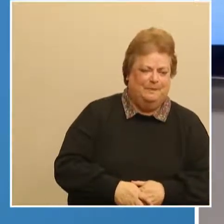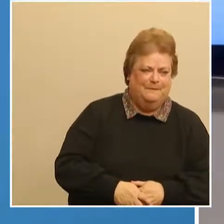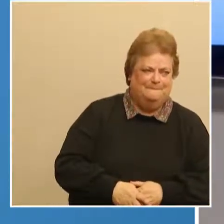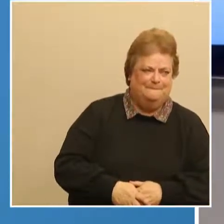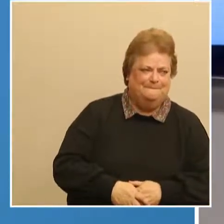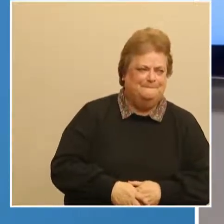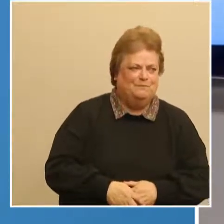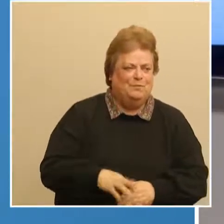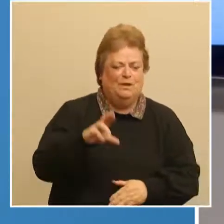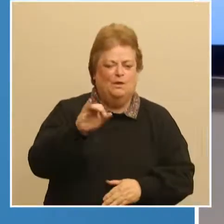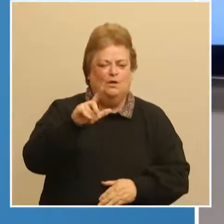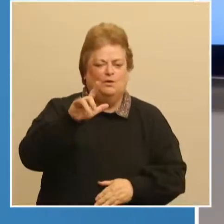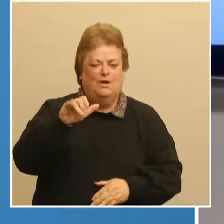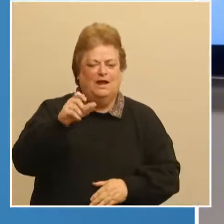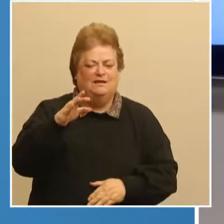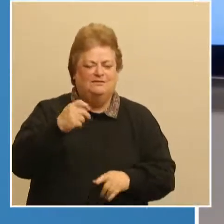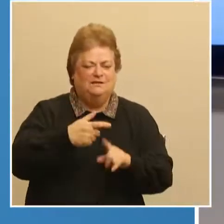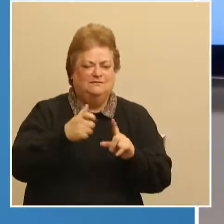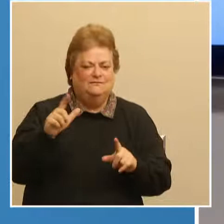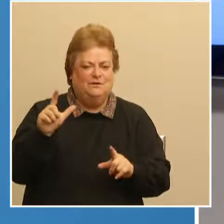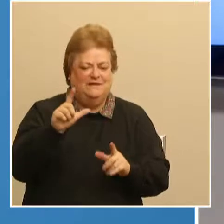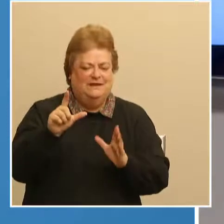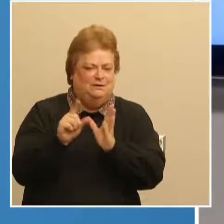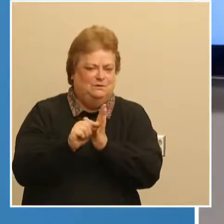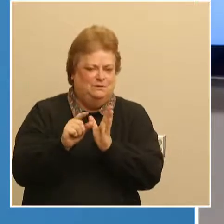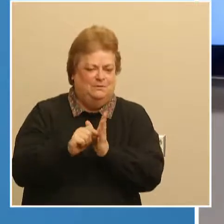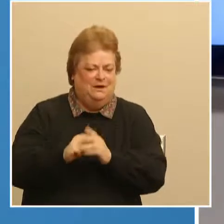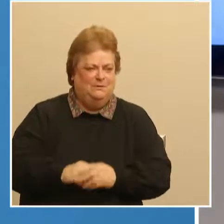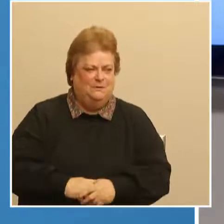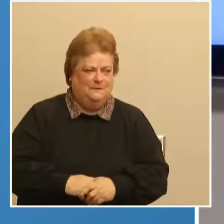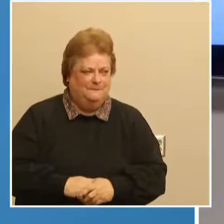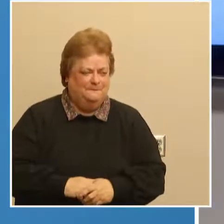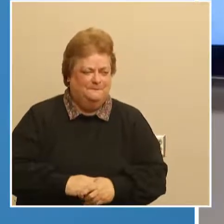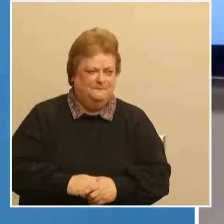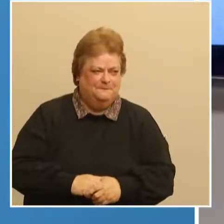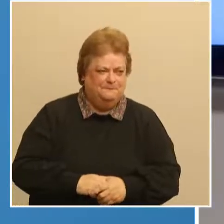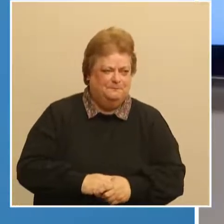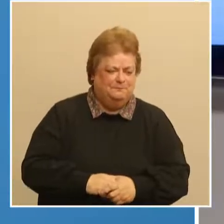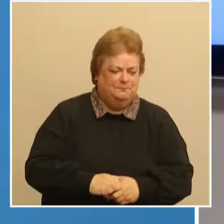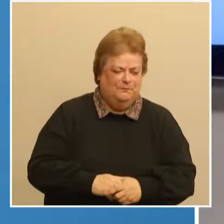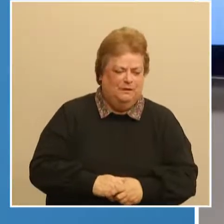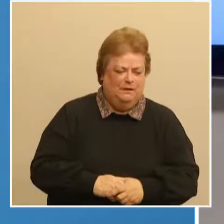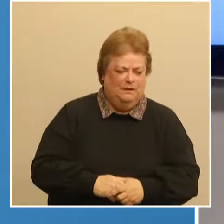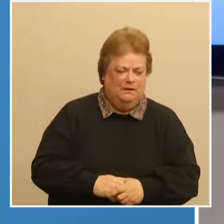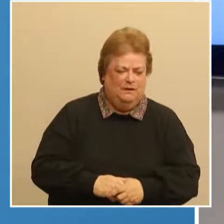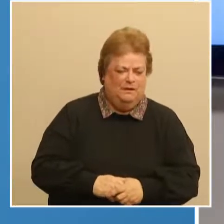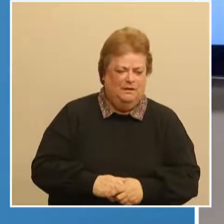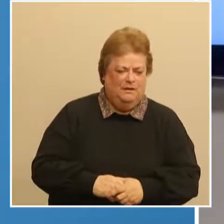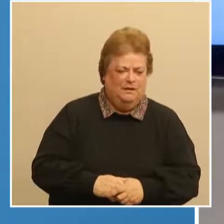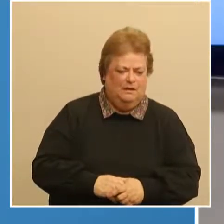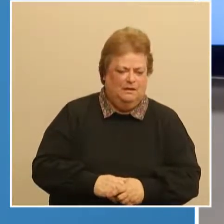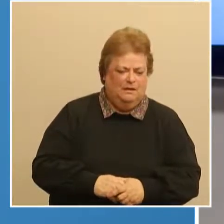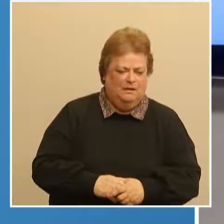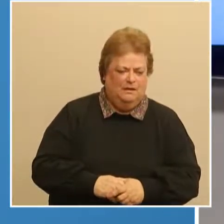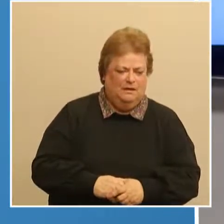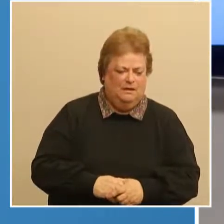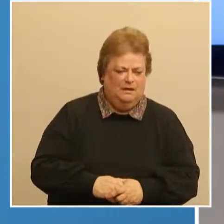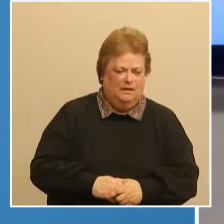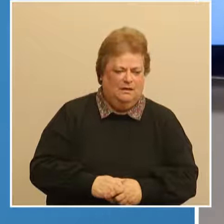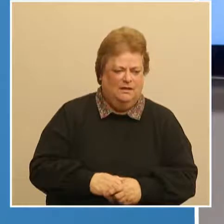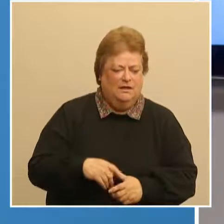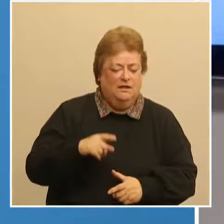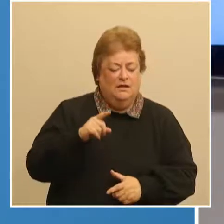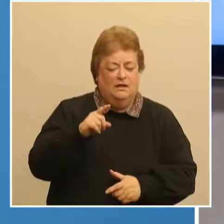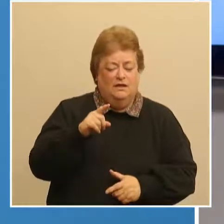Director Lopez, Riley from the Journal Star. Hi, Riley. Hi, Pat. Could you address the